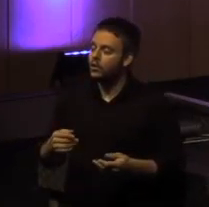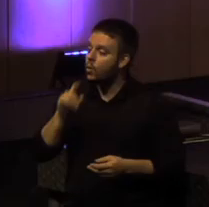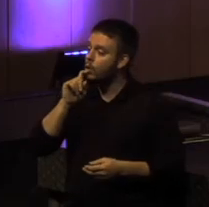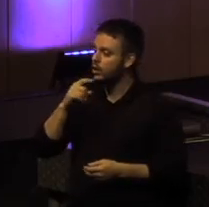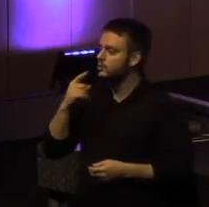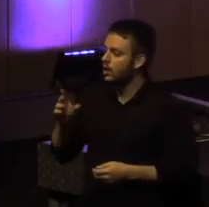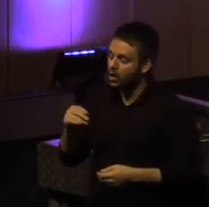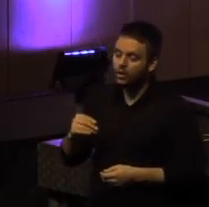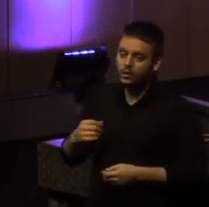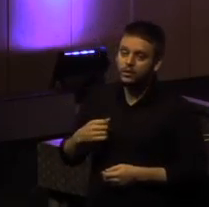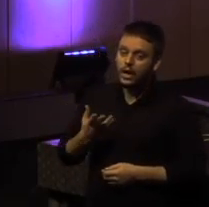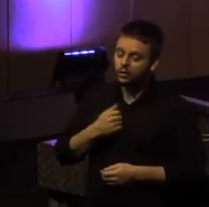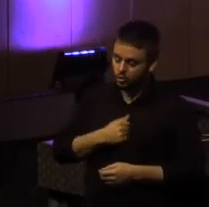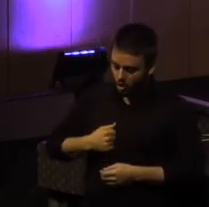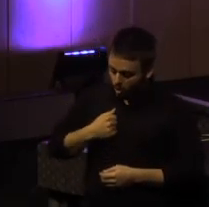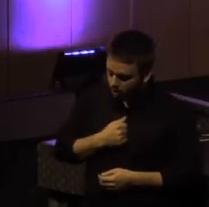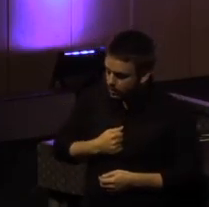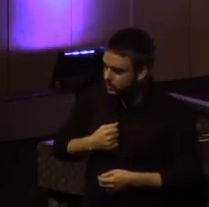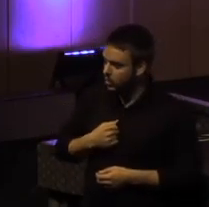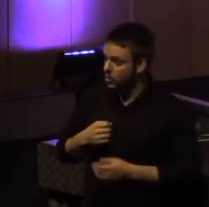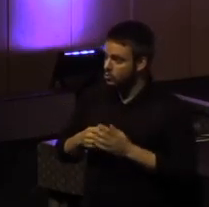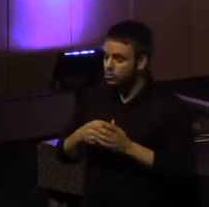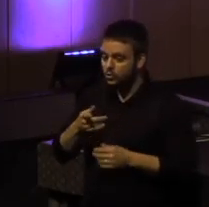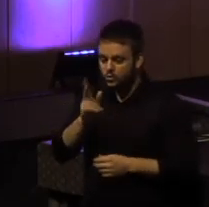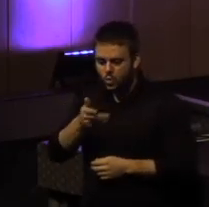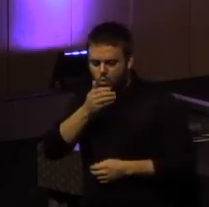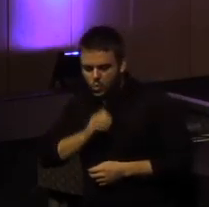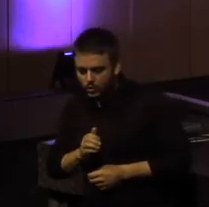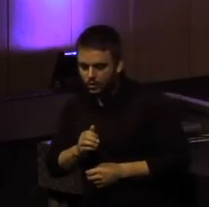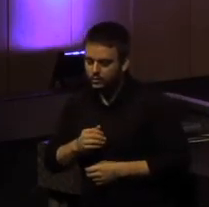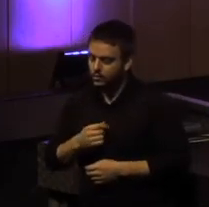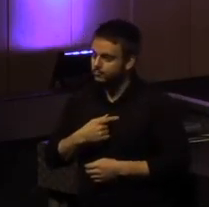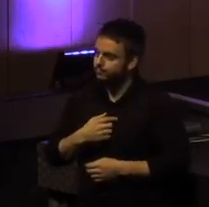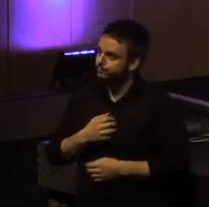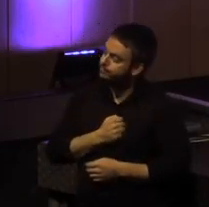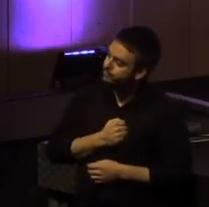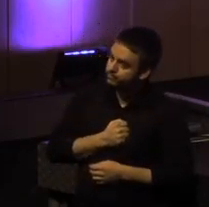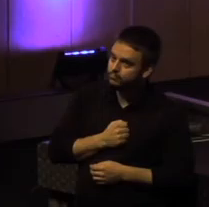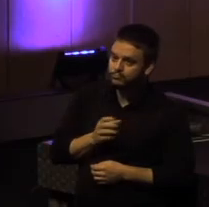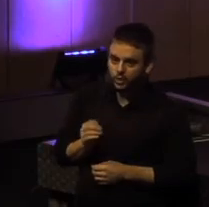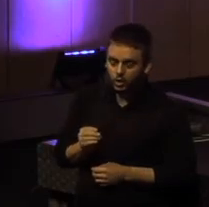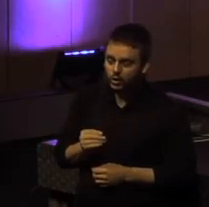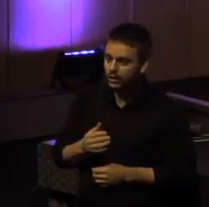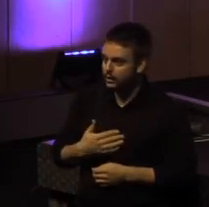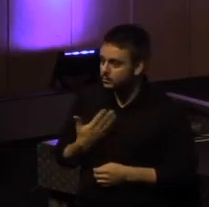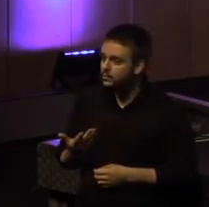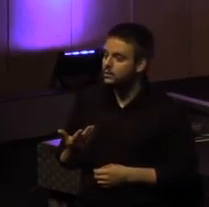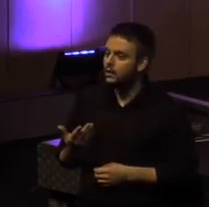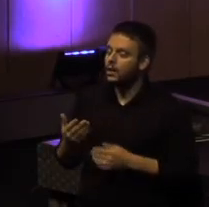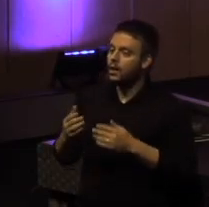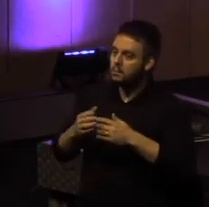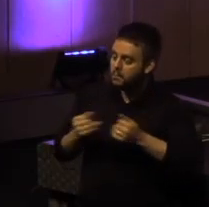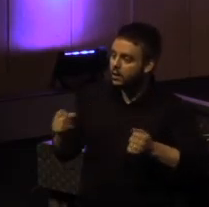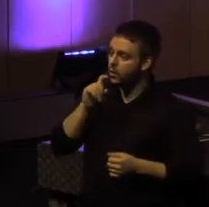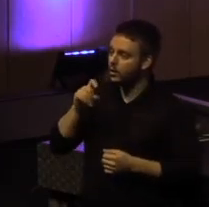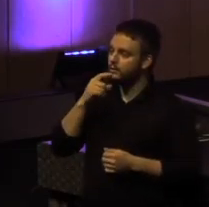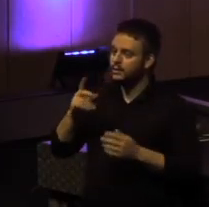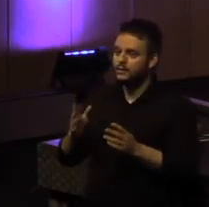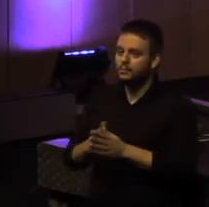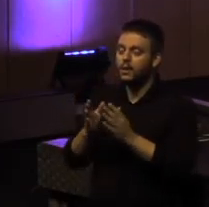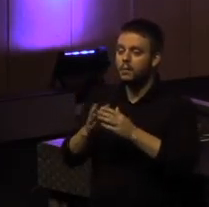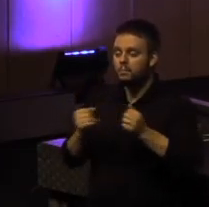remember as a young adult being with 4 of my friends and saying, okay, so we have to get in the car to get out